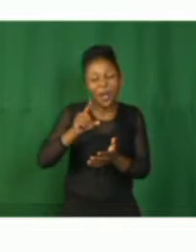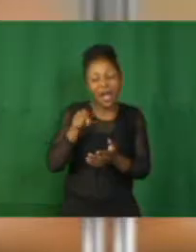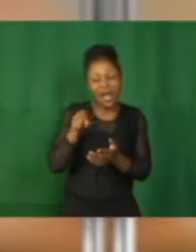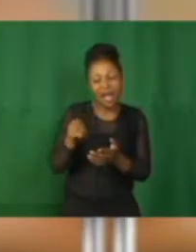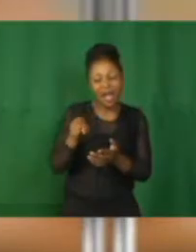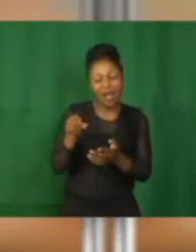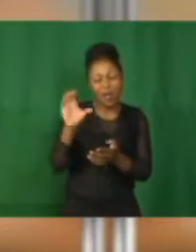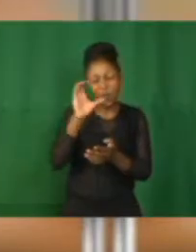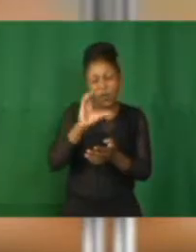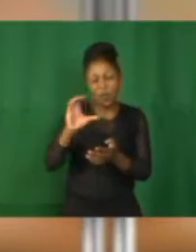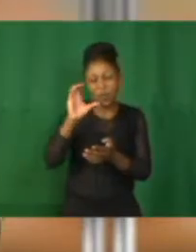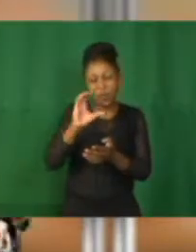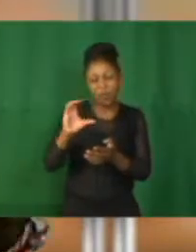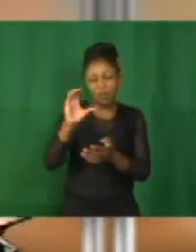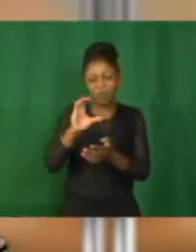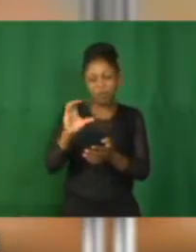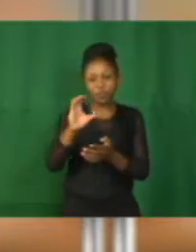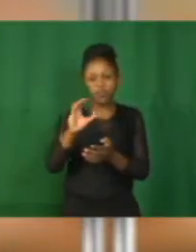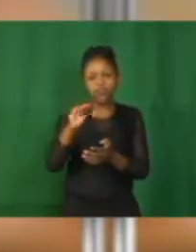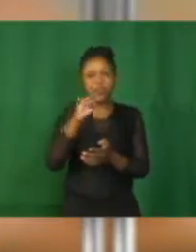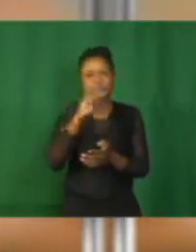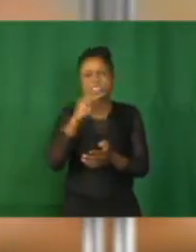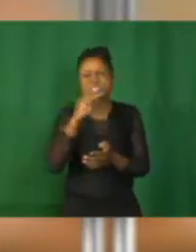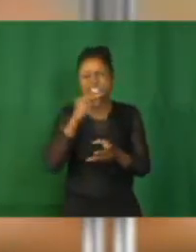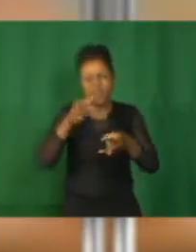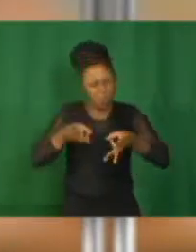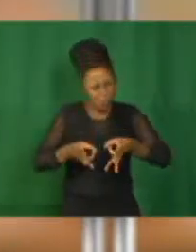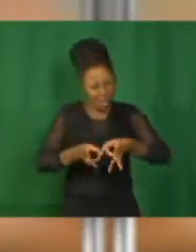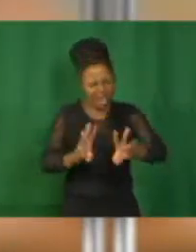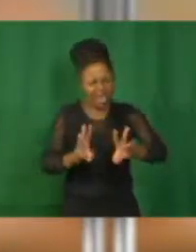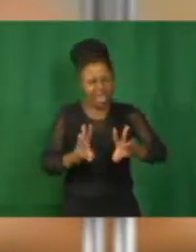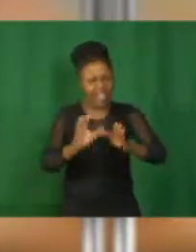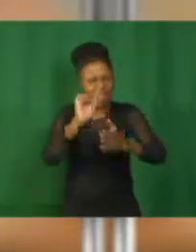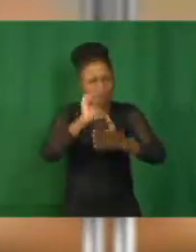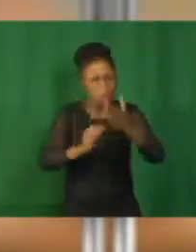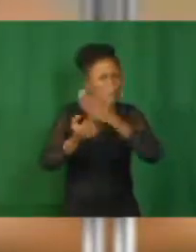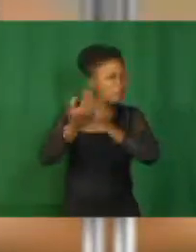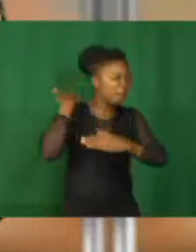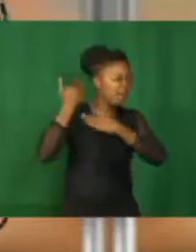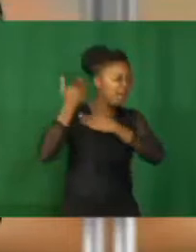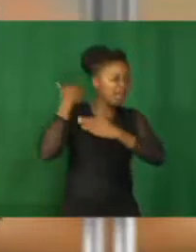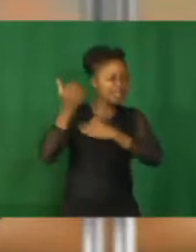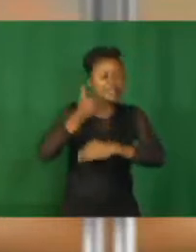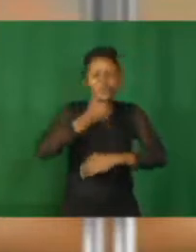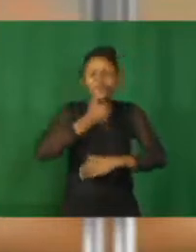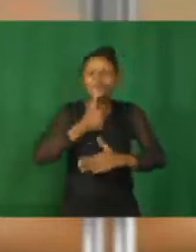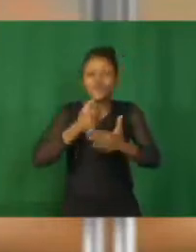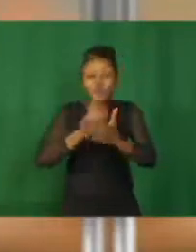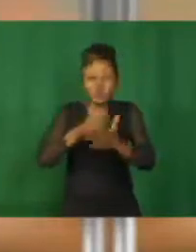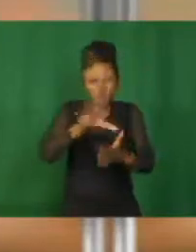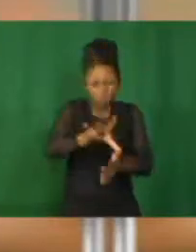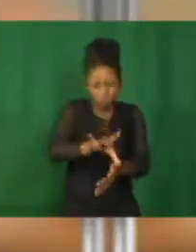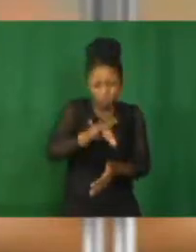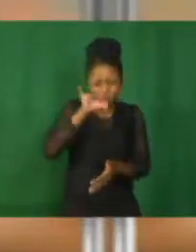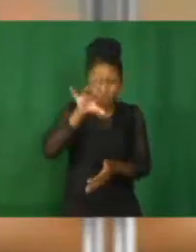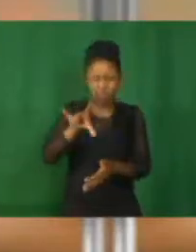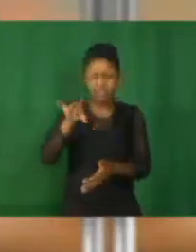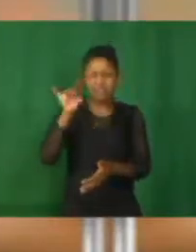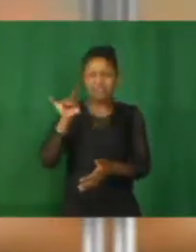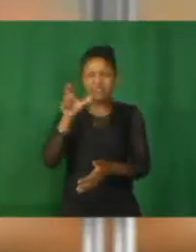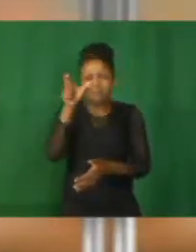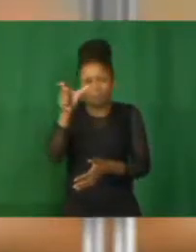talking about an ancient way of choosing someone. They would take two